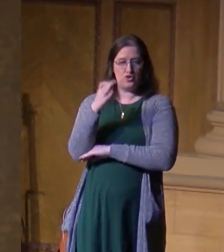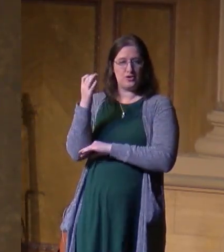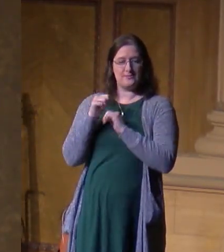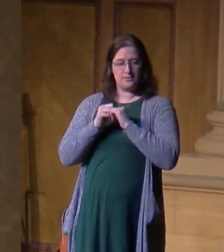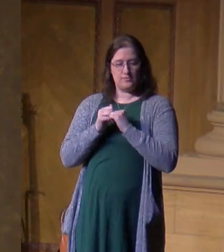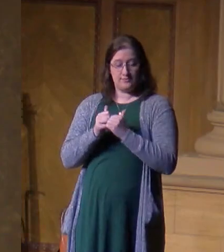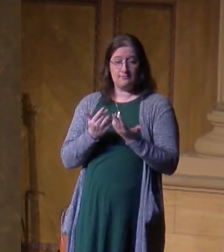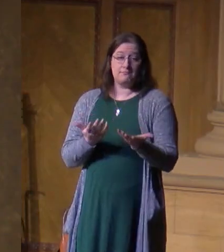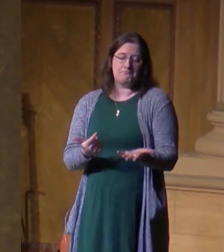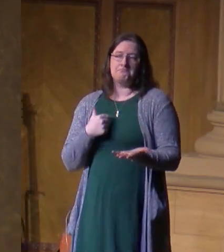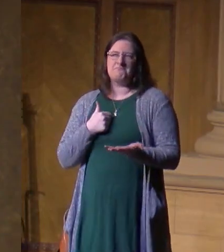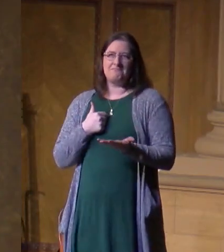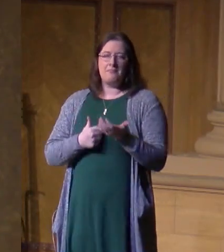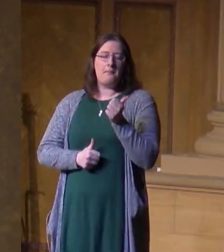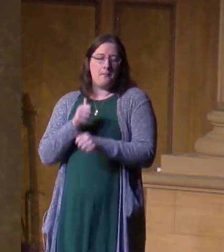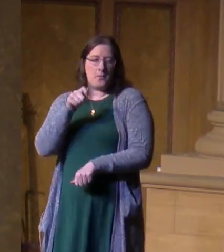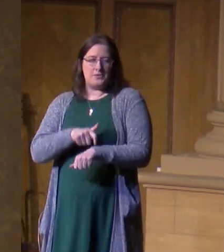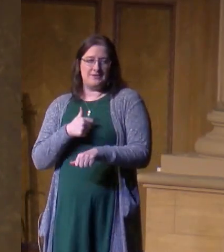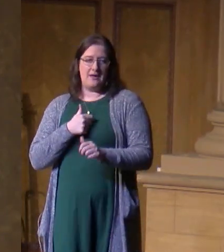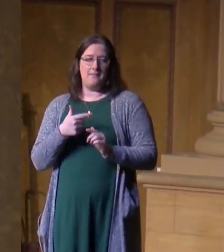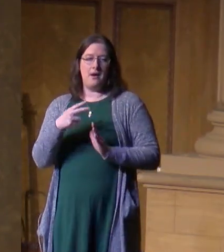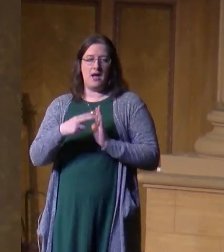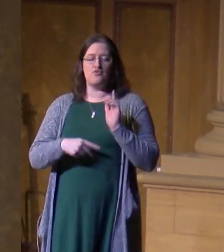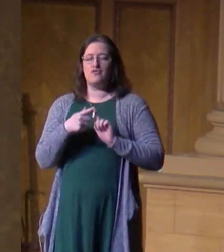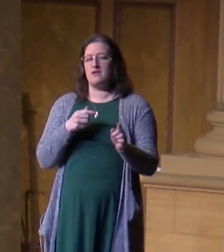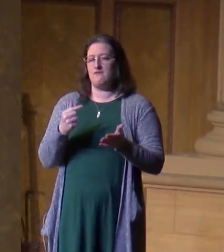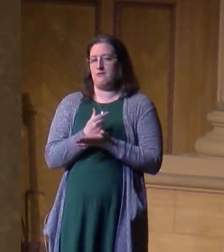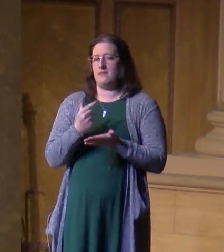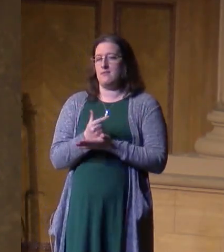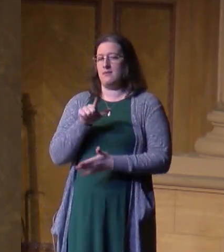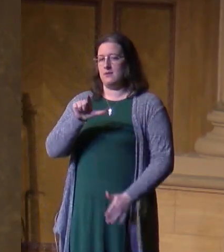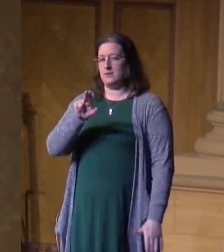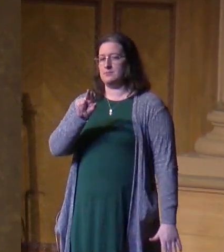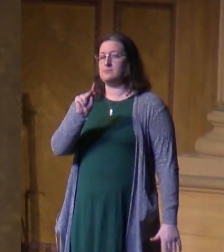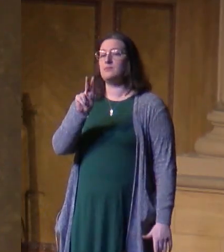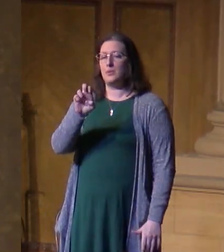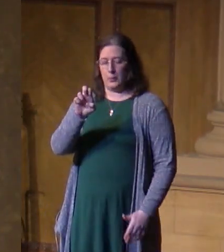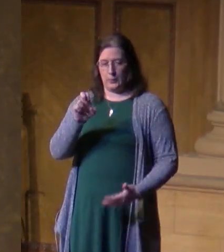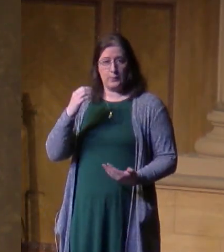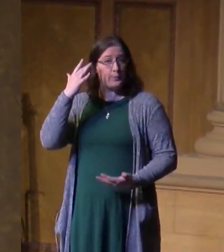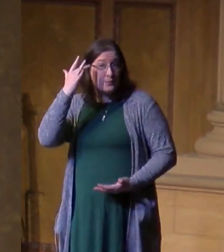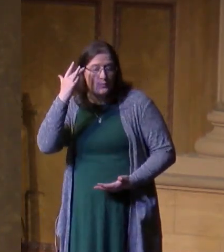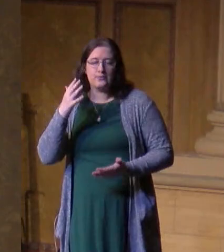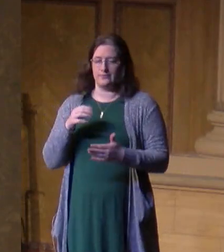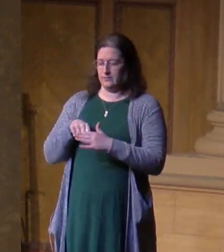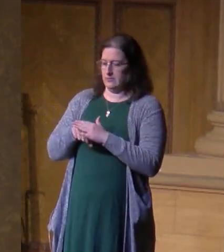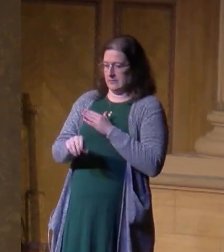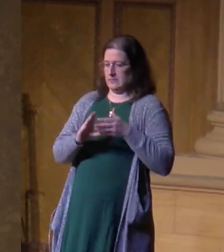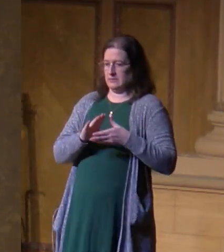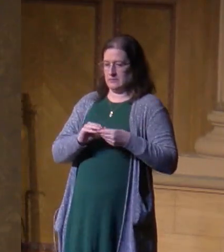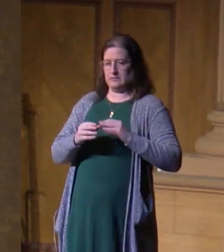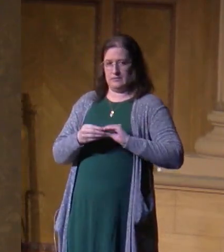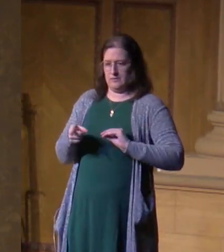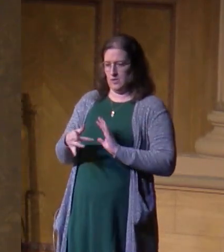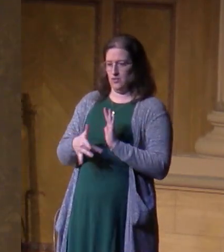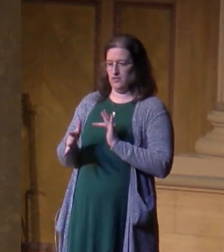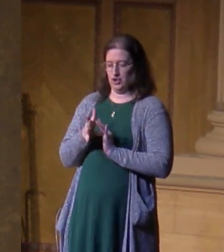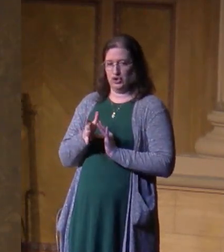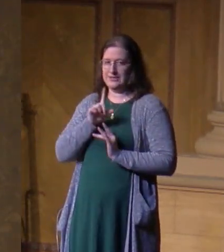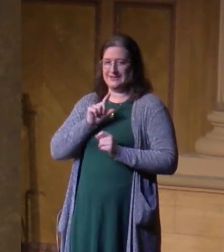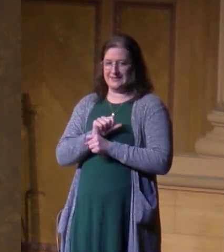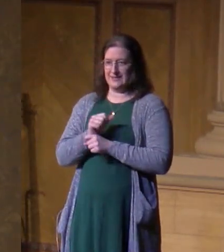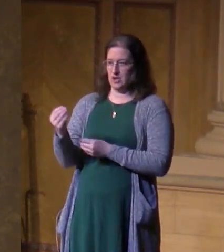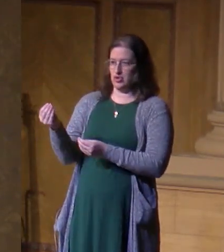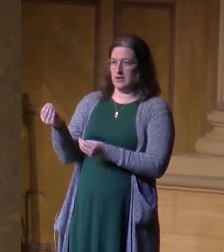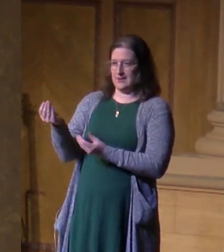I almost always read it from the Gospel of Luke. And we do that because the birth story of Jesus is actually given